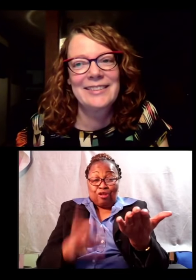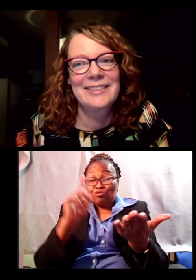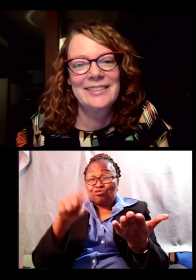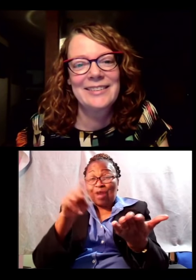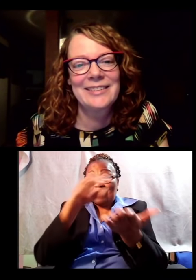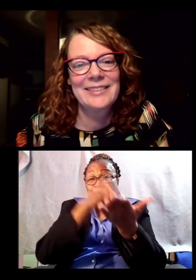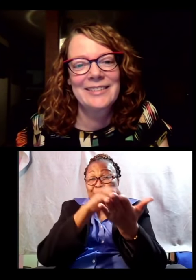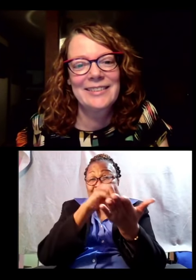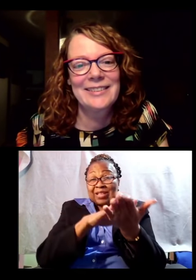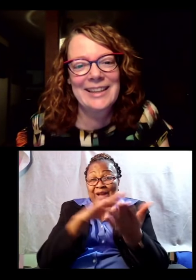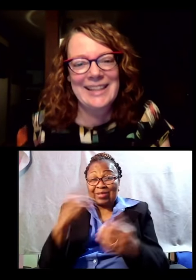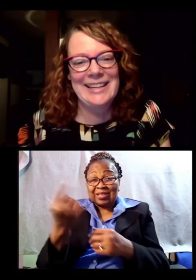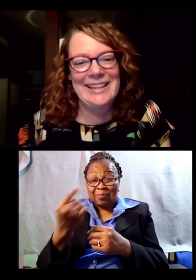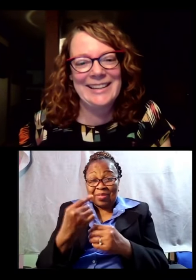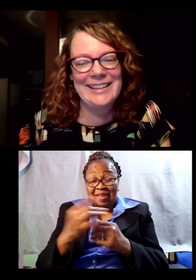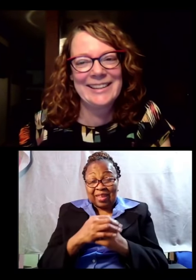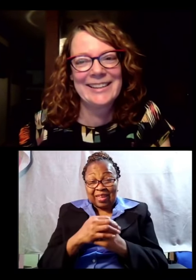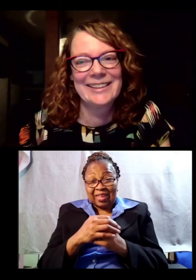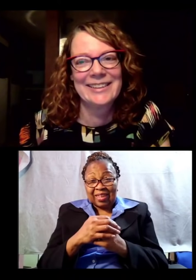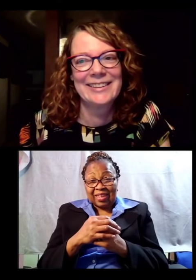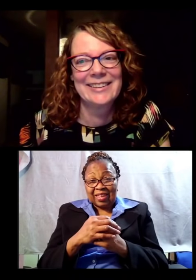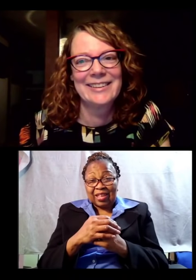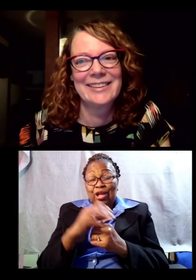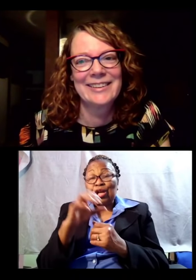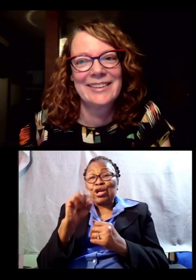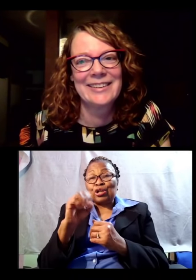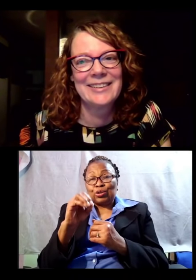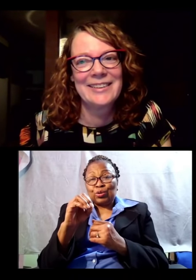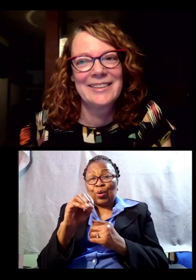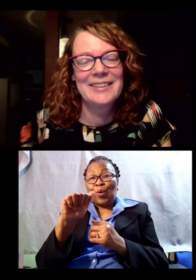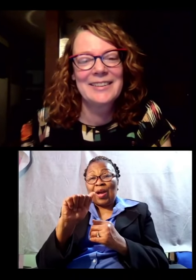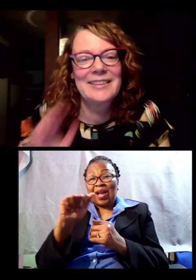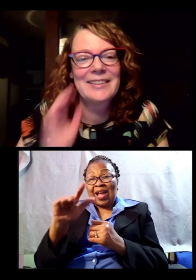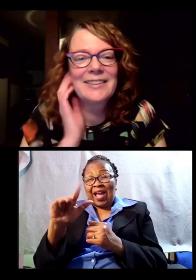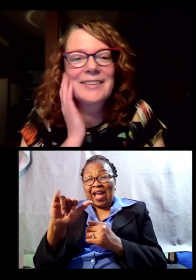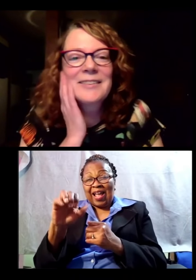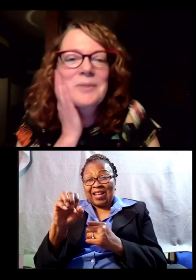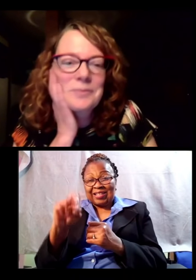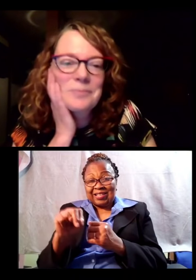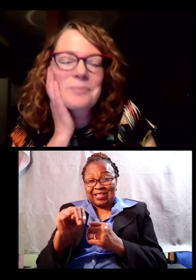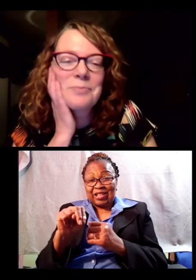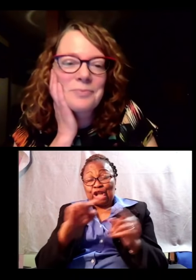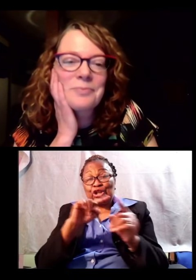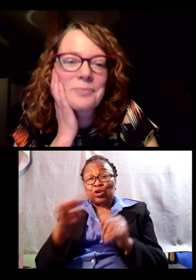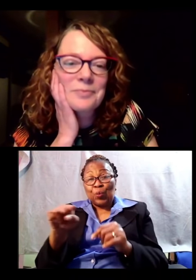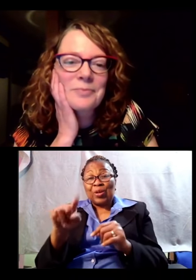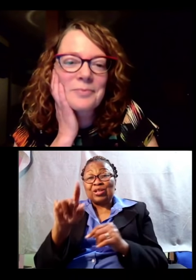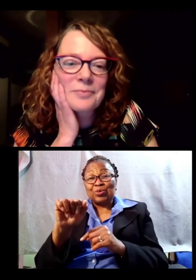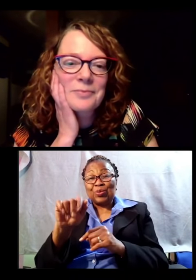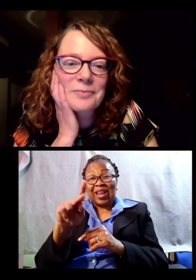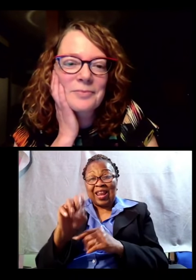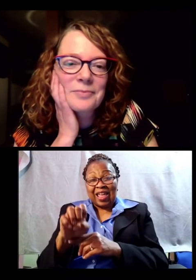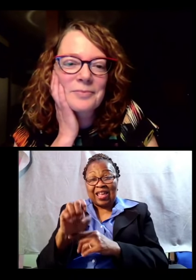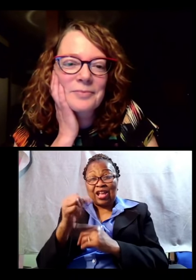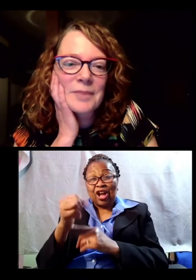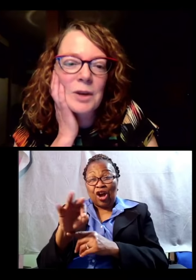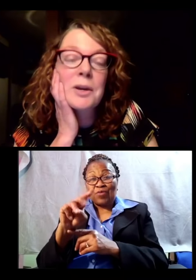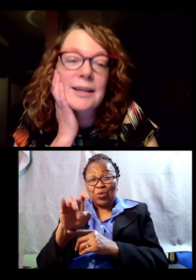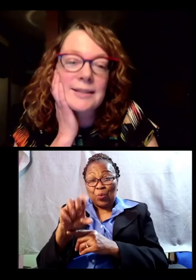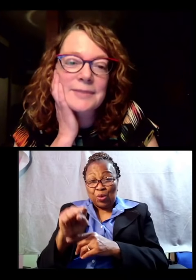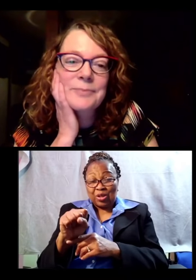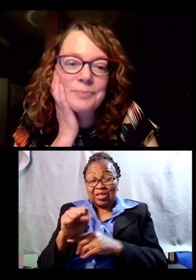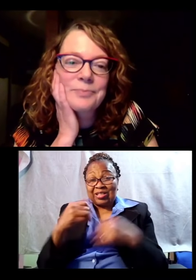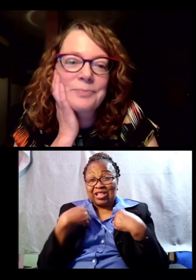Are you going there? So Alison, you went to Lake of the Woods as a young person. Did you go swimming in it?